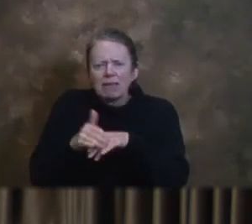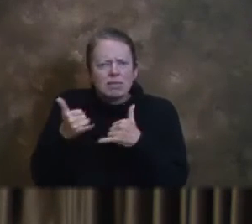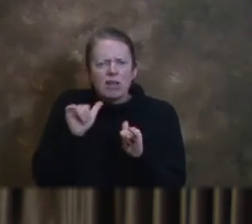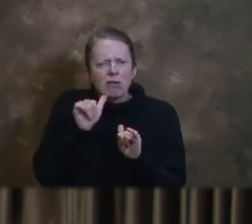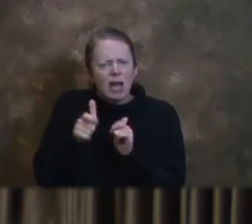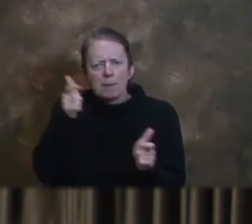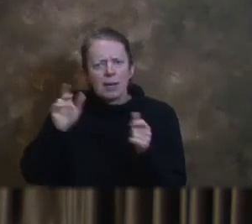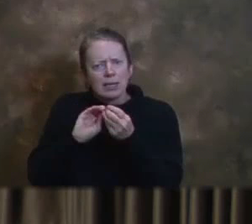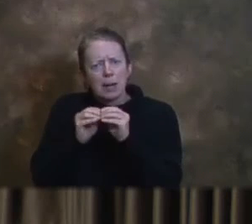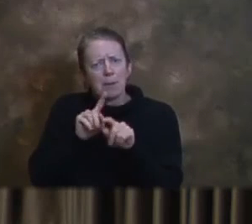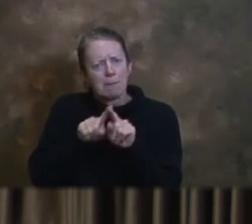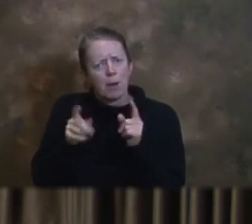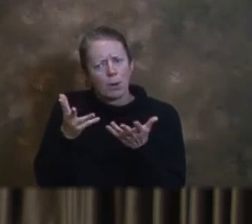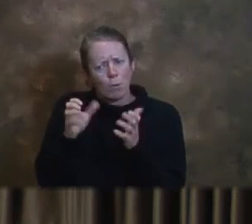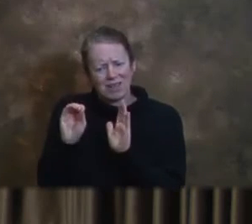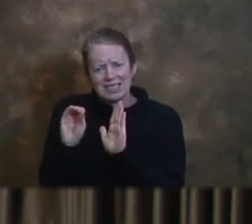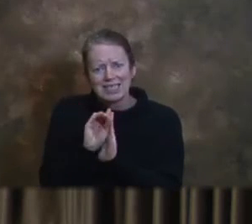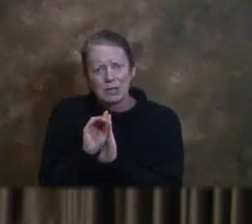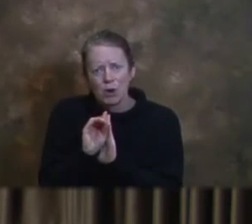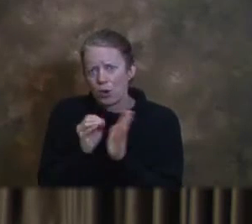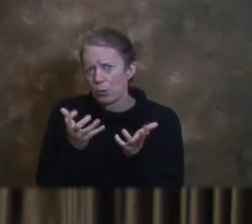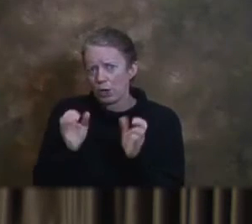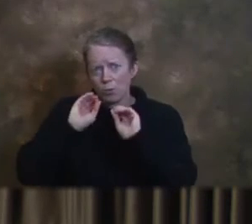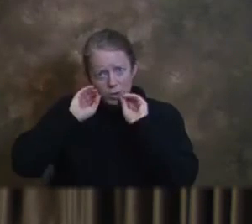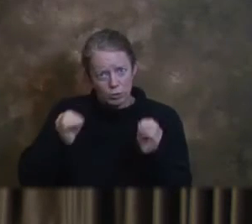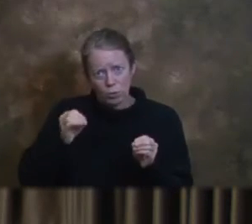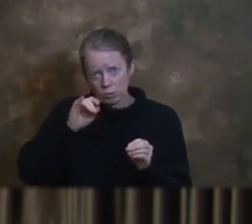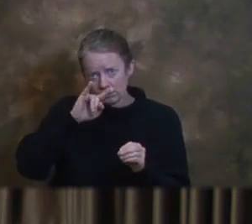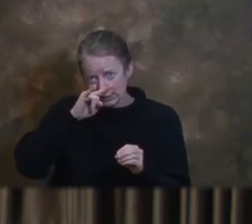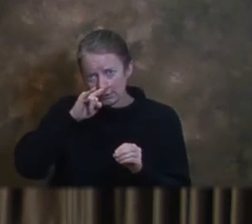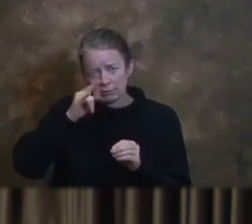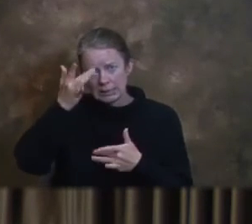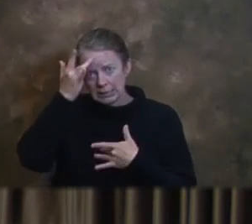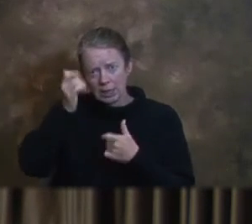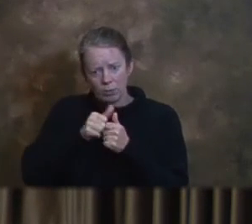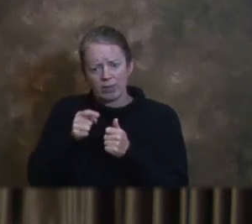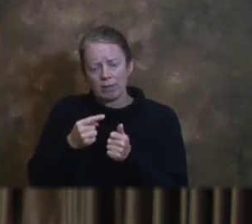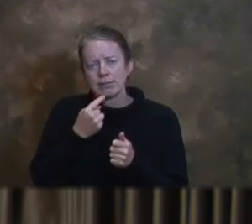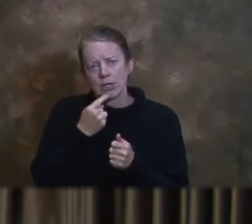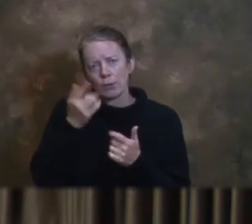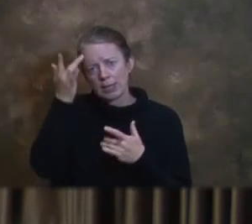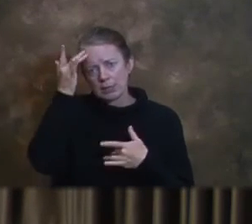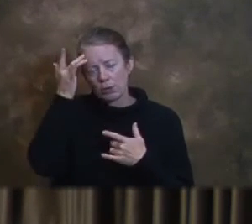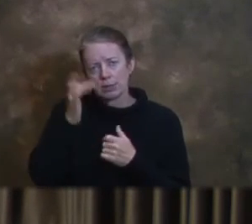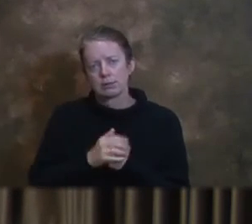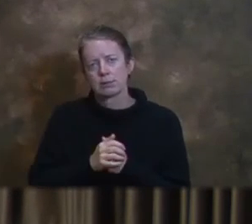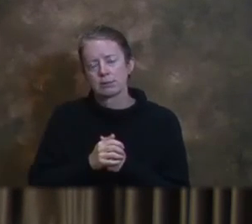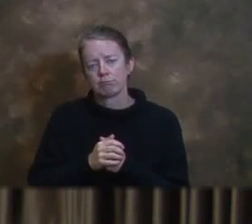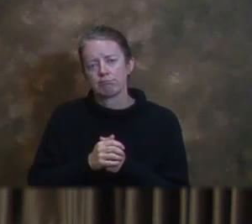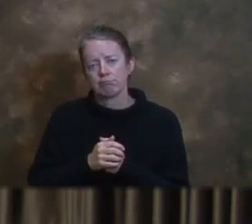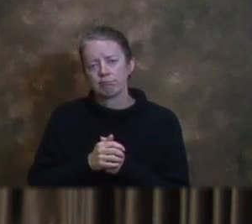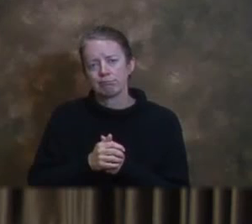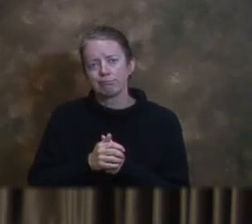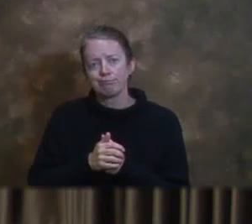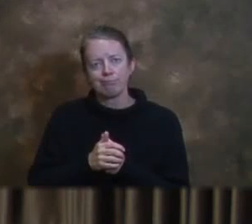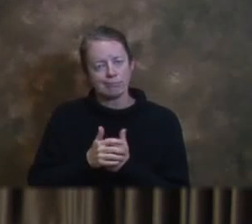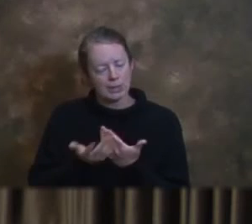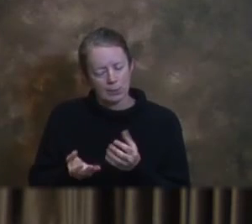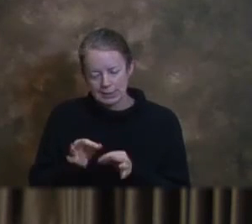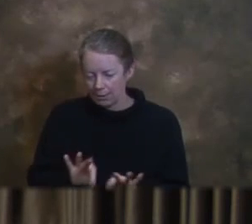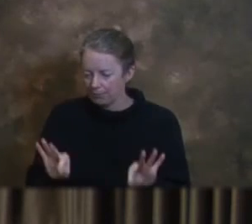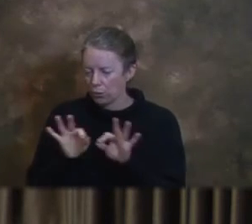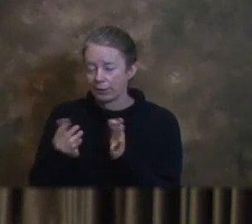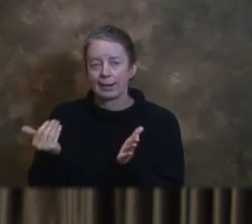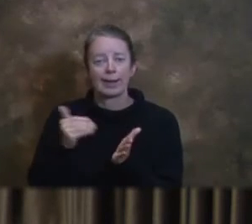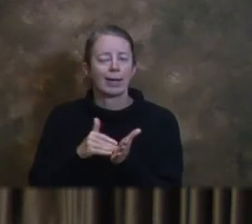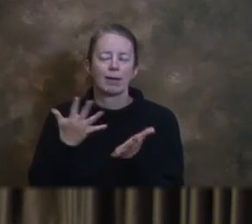want any kids to be ill or sick with this, potentially very serious illness. And so it's important to, again, as we've said before